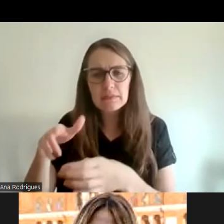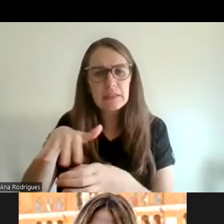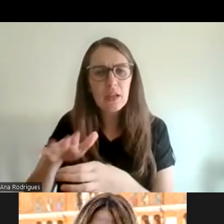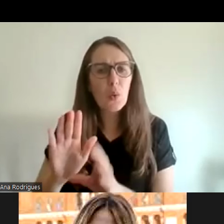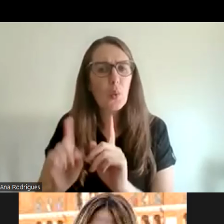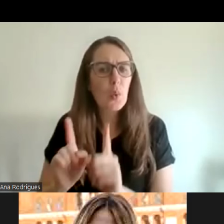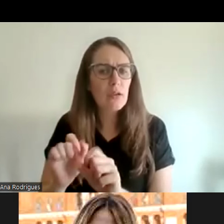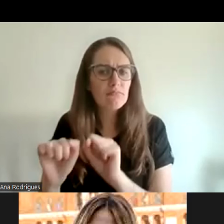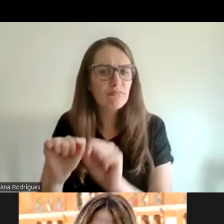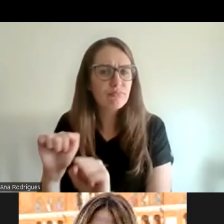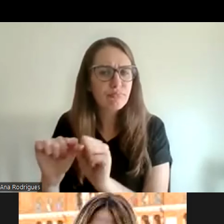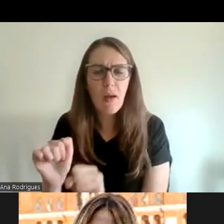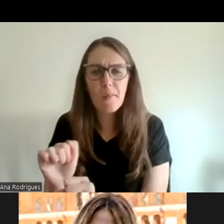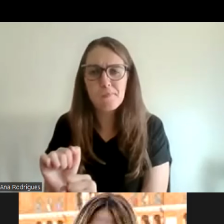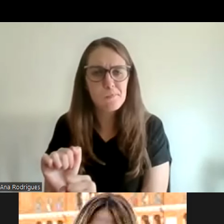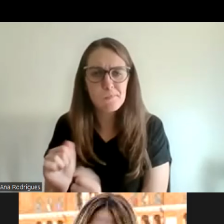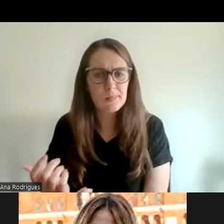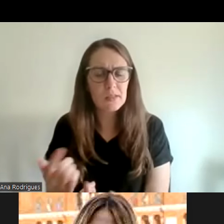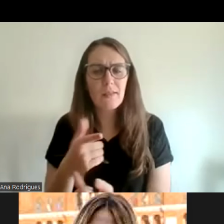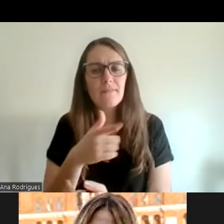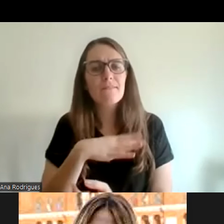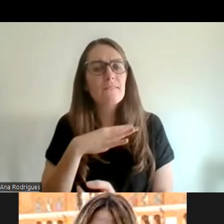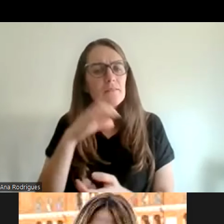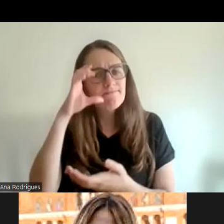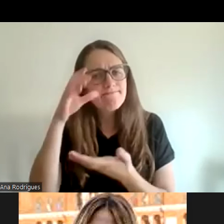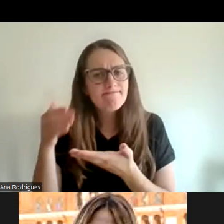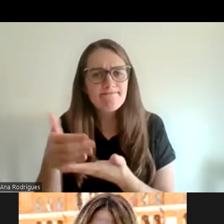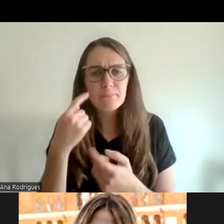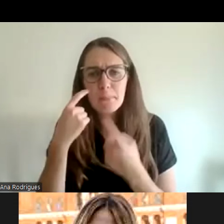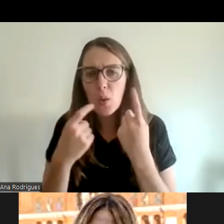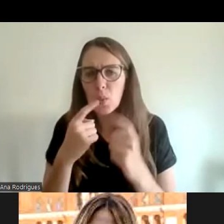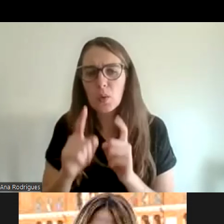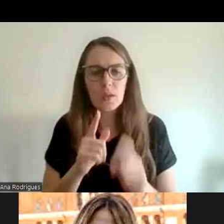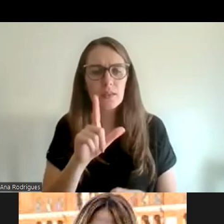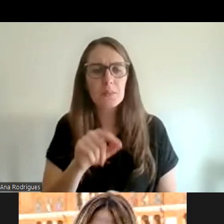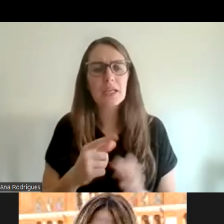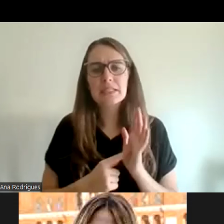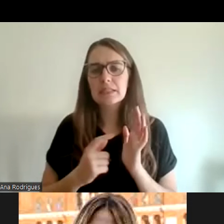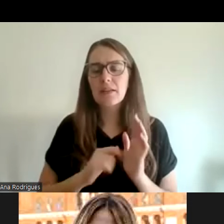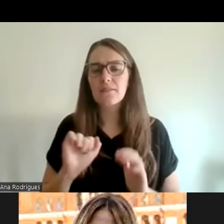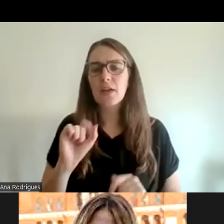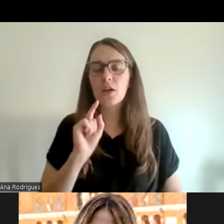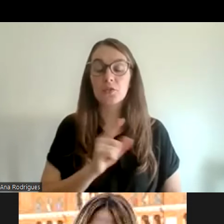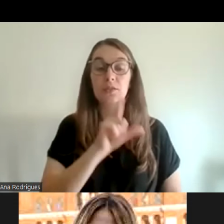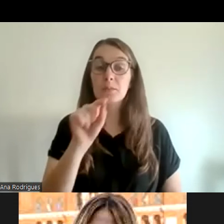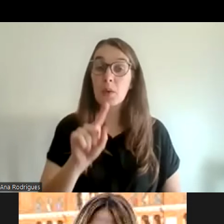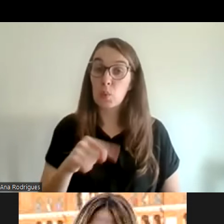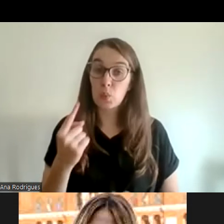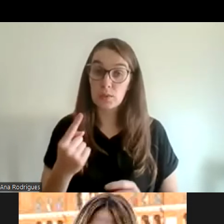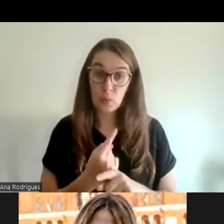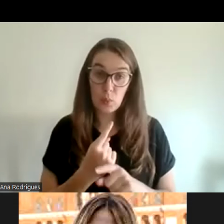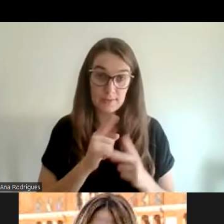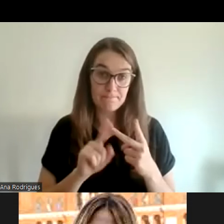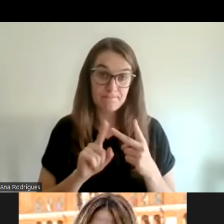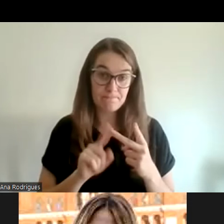it what they are looking for and what they actually need. The second thing over here is also